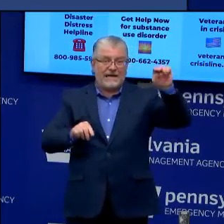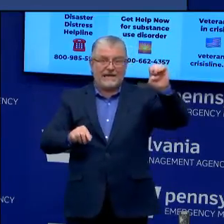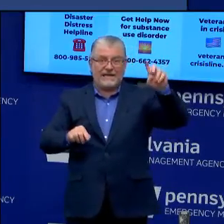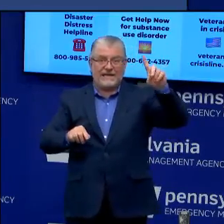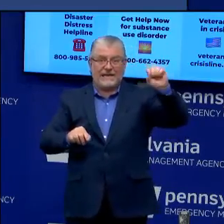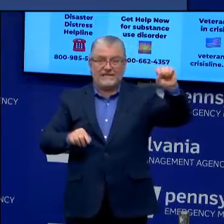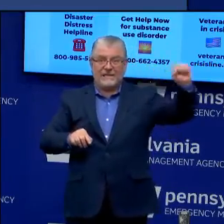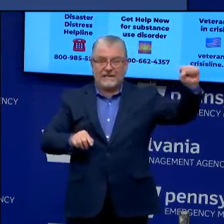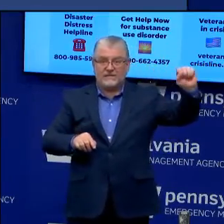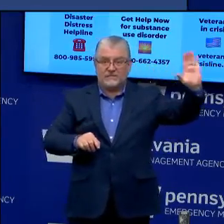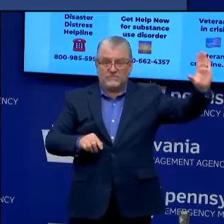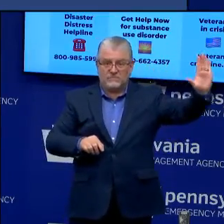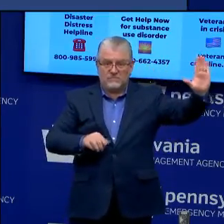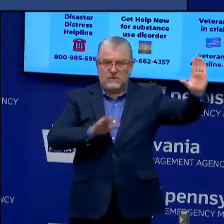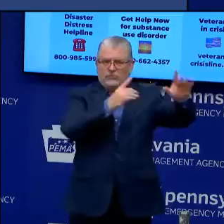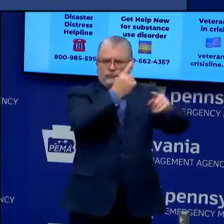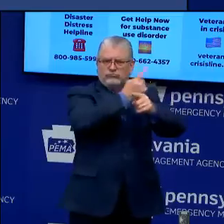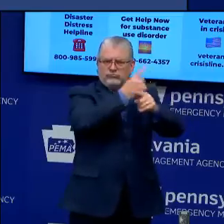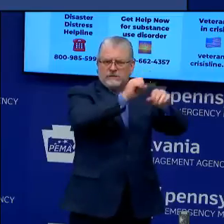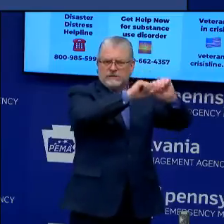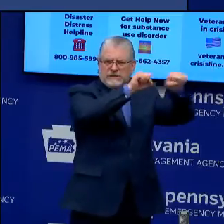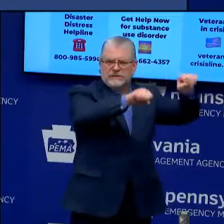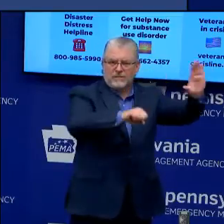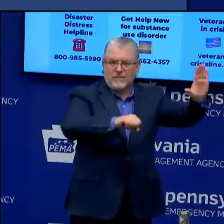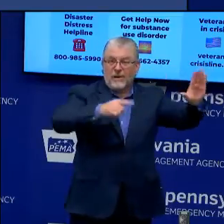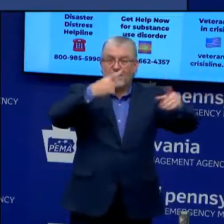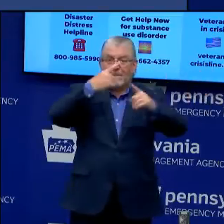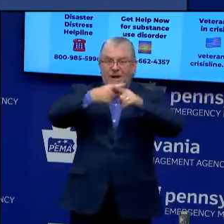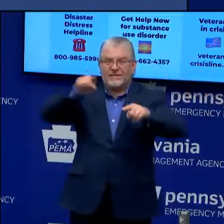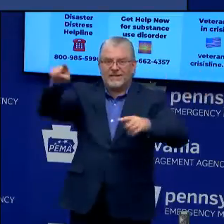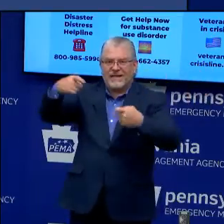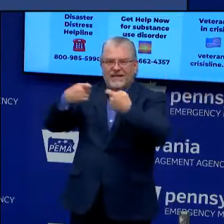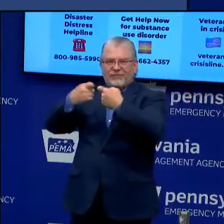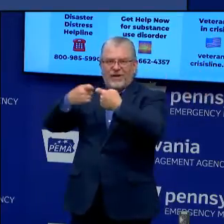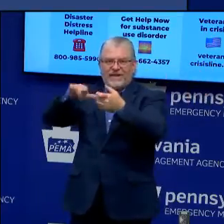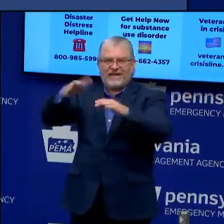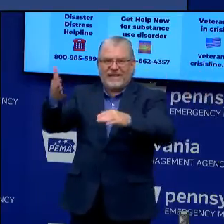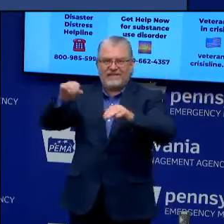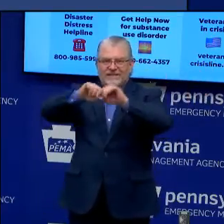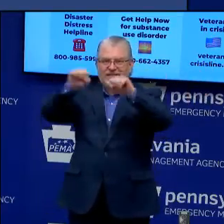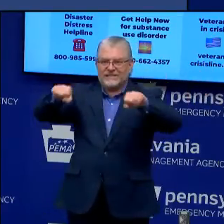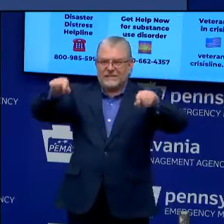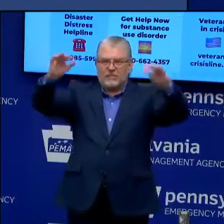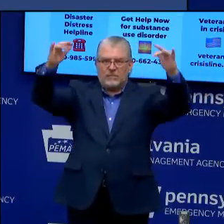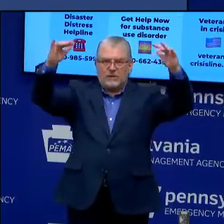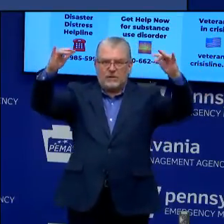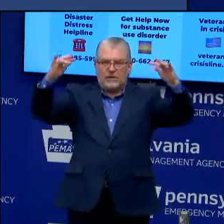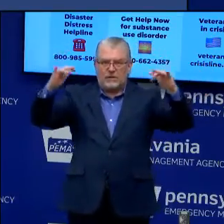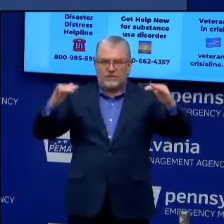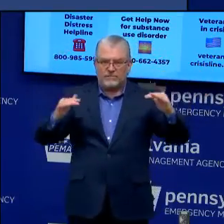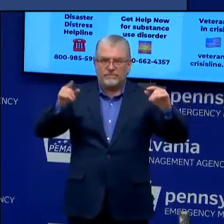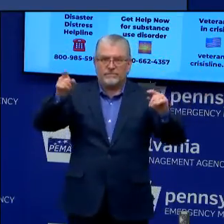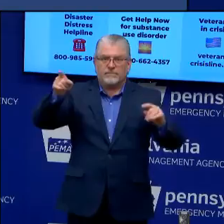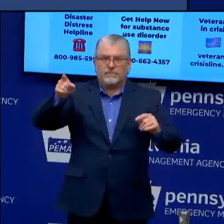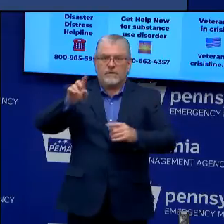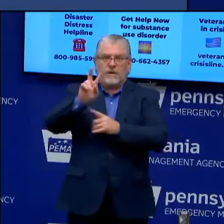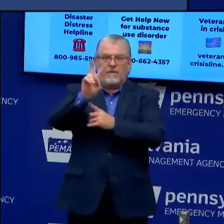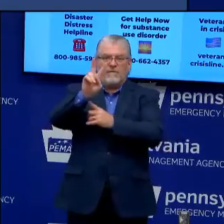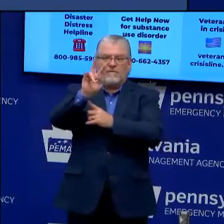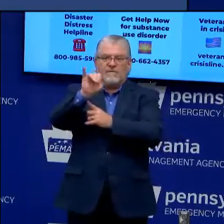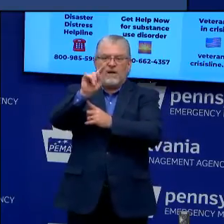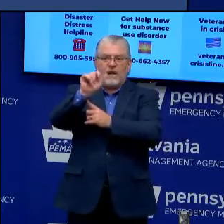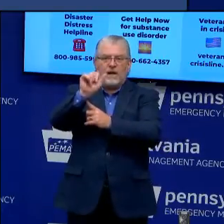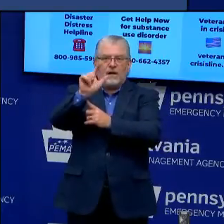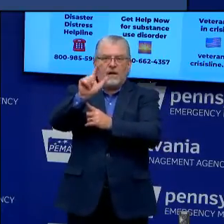our electronic death reporting system, which is through Vital Records. We reconciled that data, and so from a number of counties,